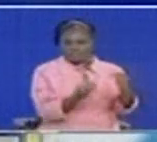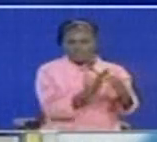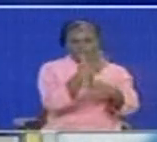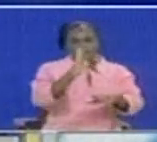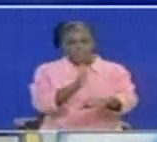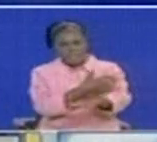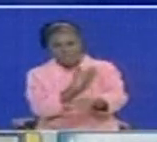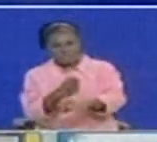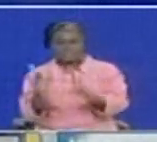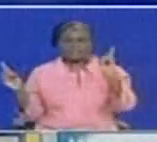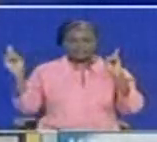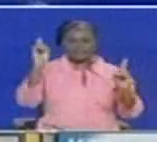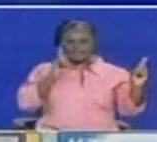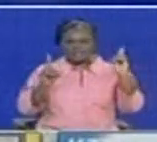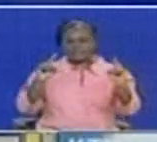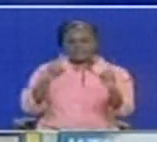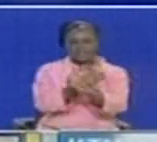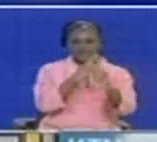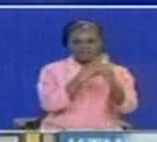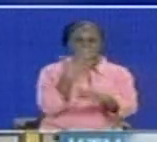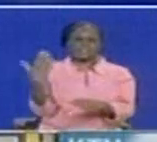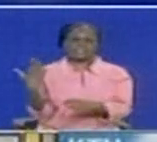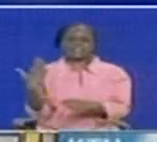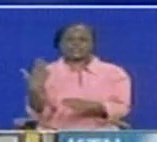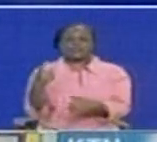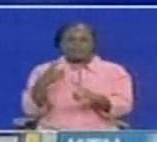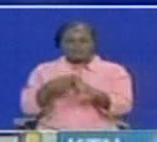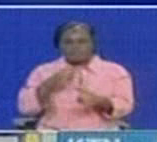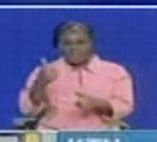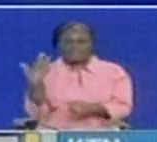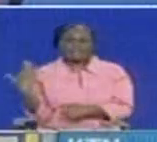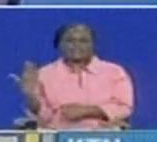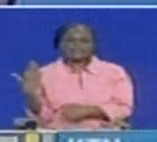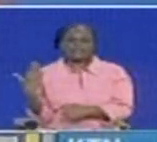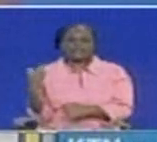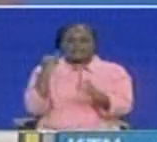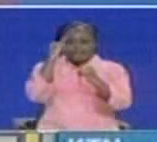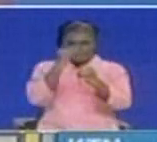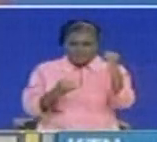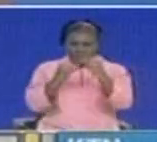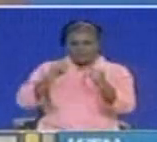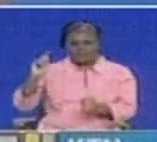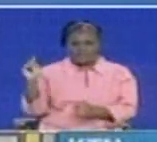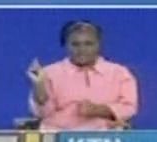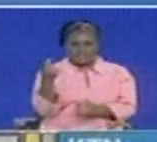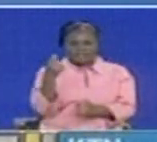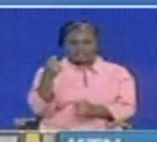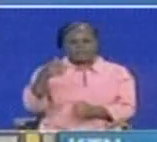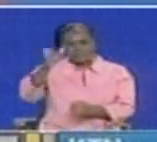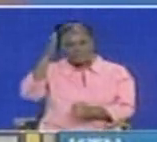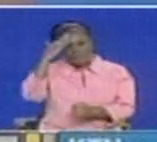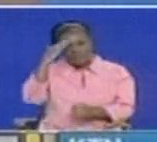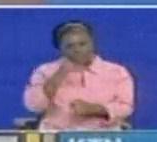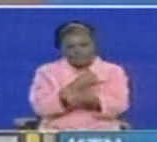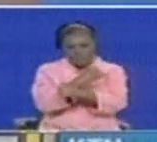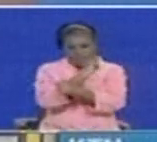music, dance, but also things that are made from recycled materials. Okay. Yes. And last thing, I'm a Kenyan, perhaps I'm an artist, I'm a sculptor.